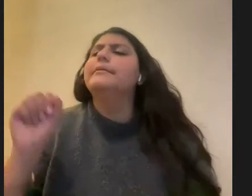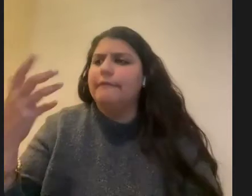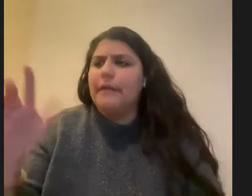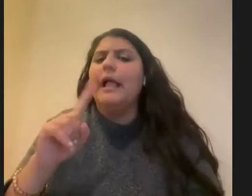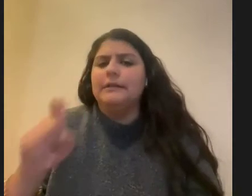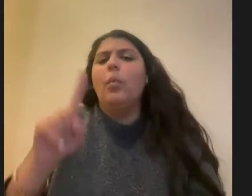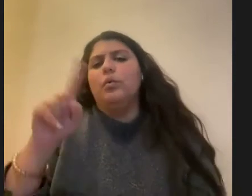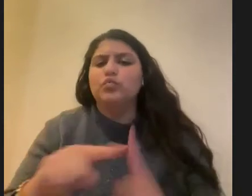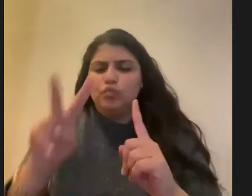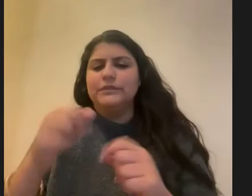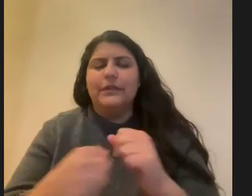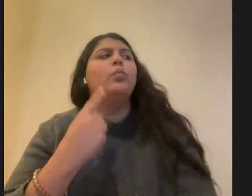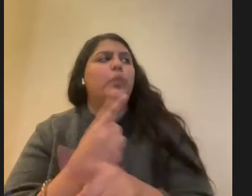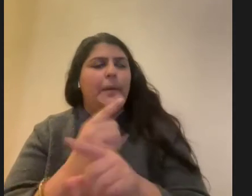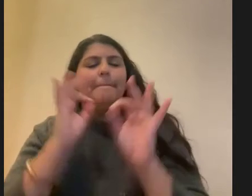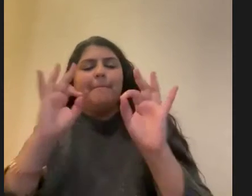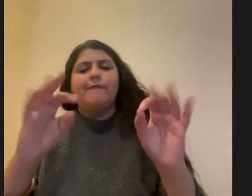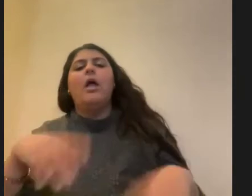1 to 2 years. Perfect. Thank you.